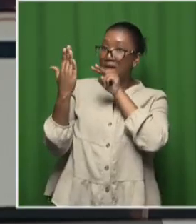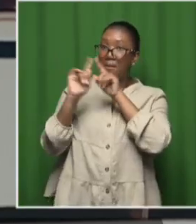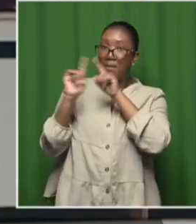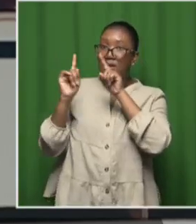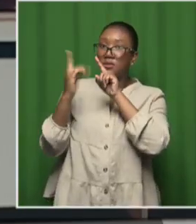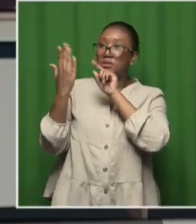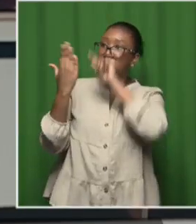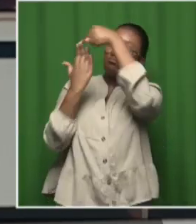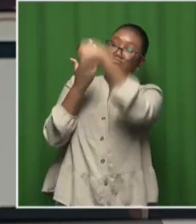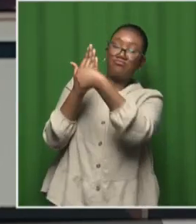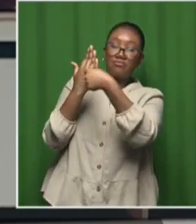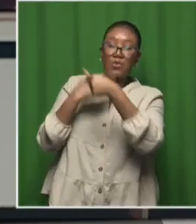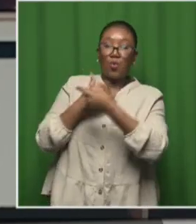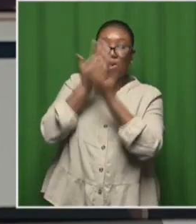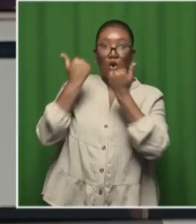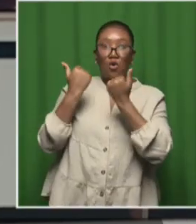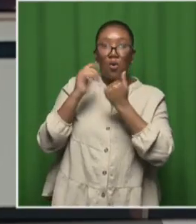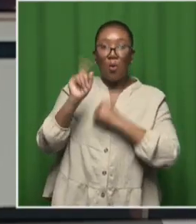So,